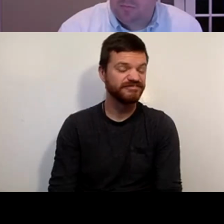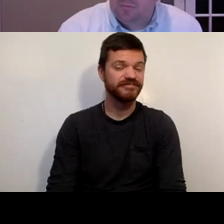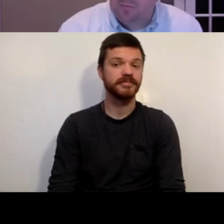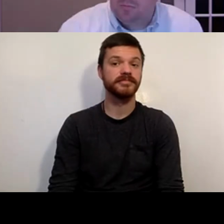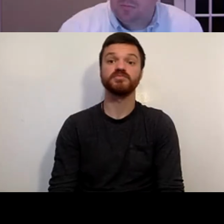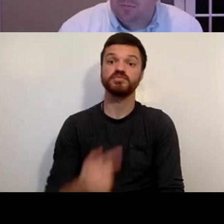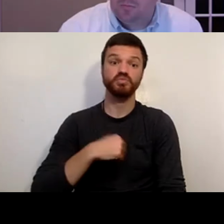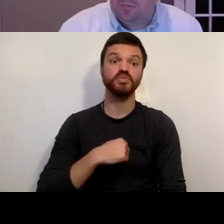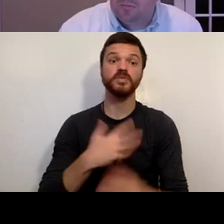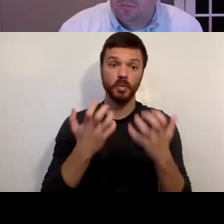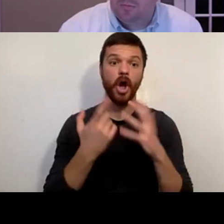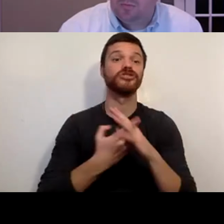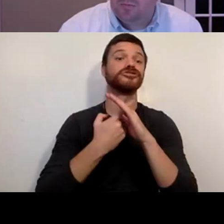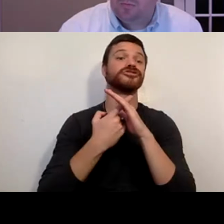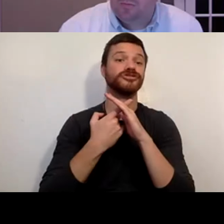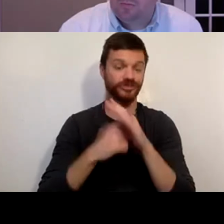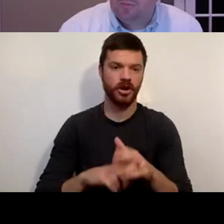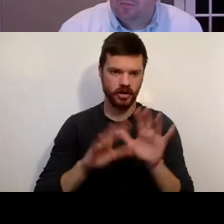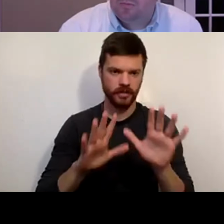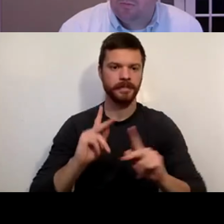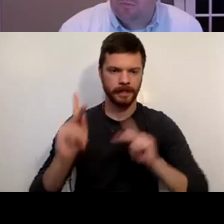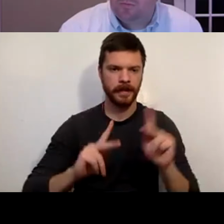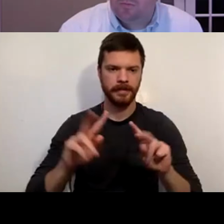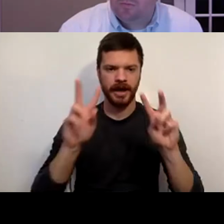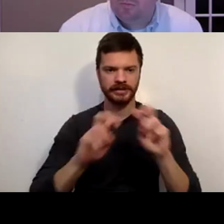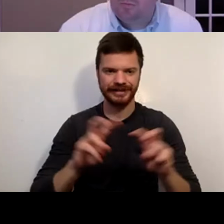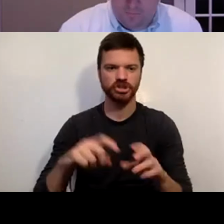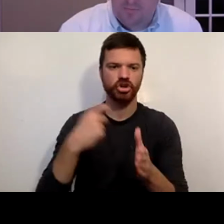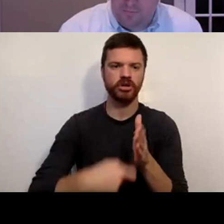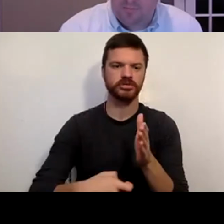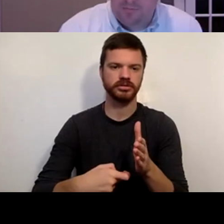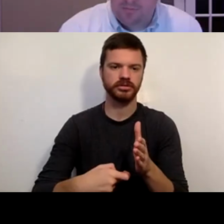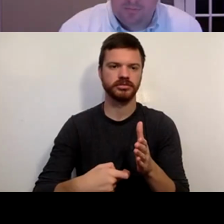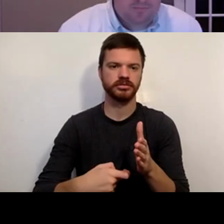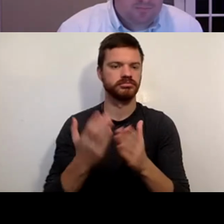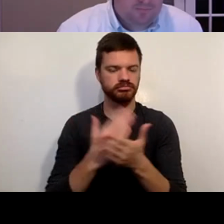start with just making sure that people assess cost as part of their implementation strategy